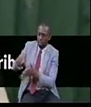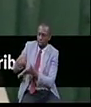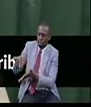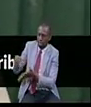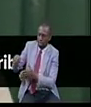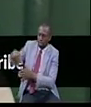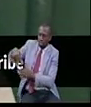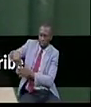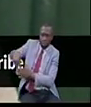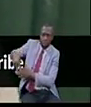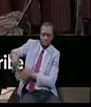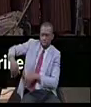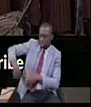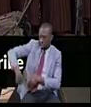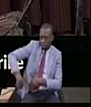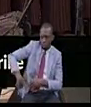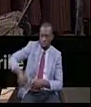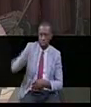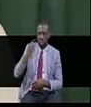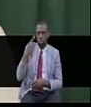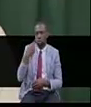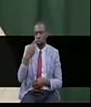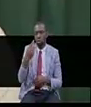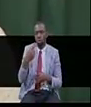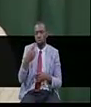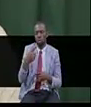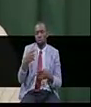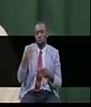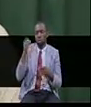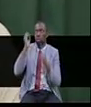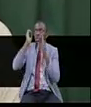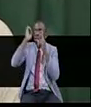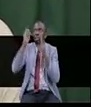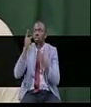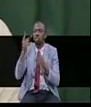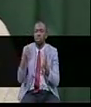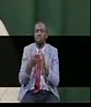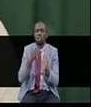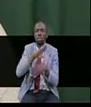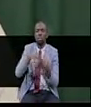took that bribe, you saw.